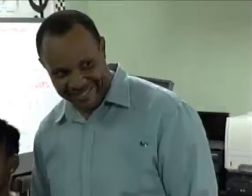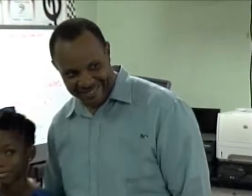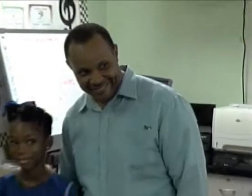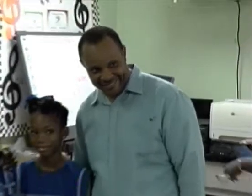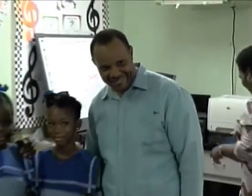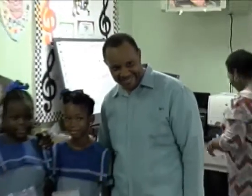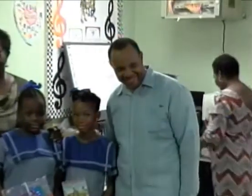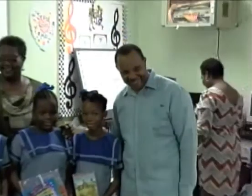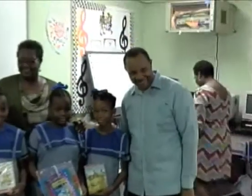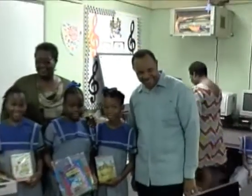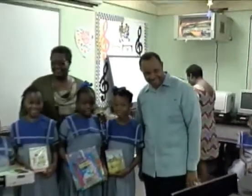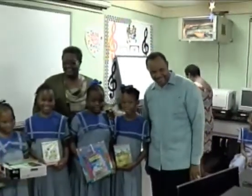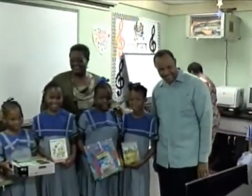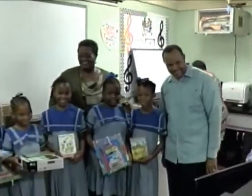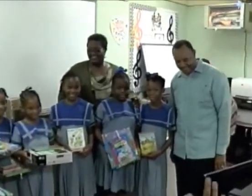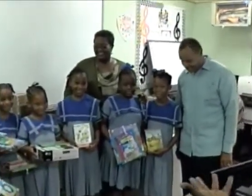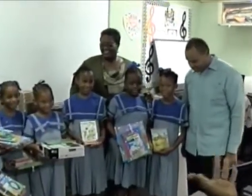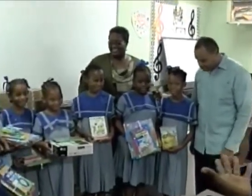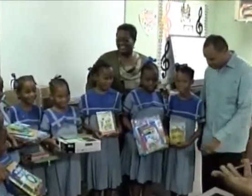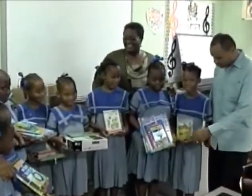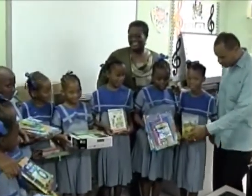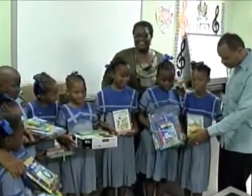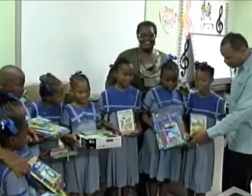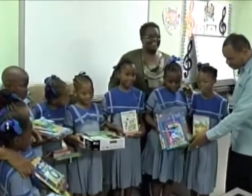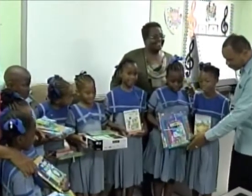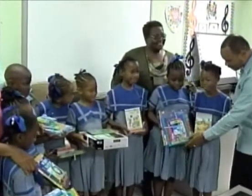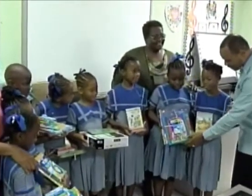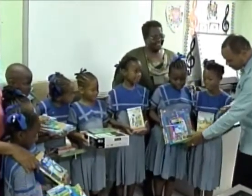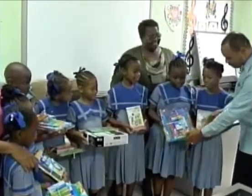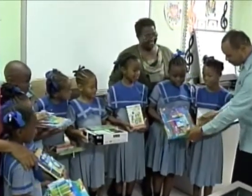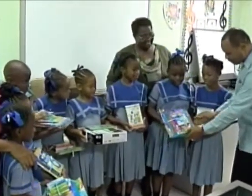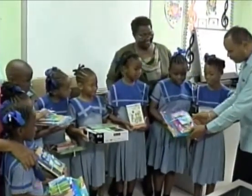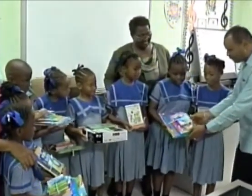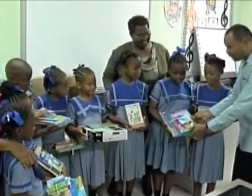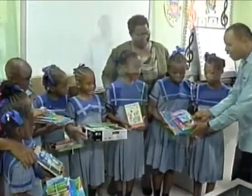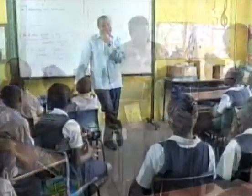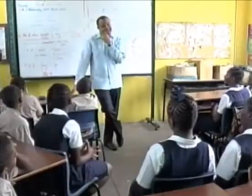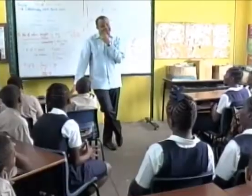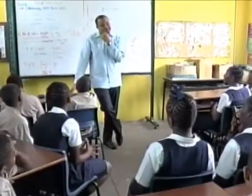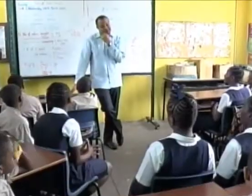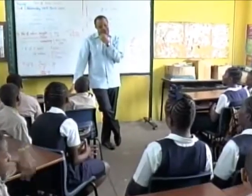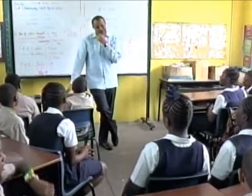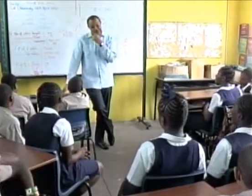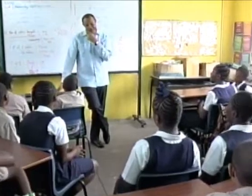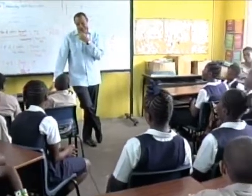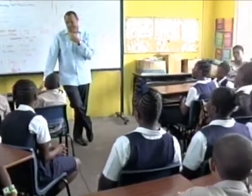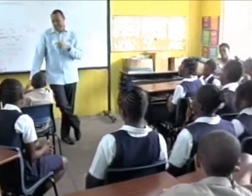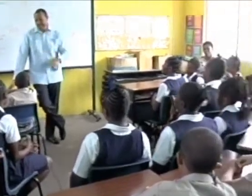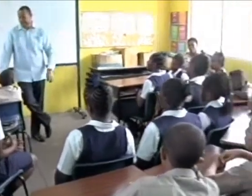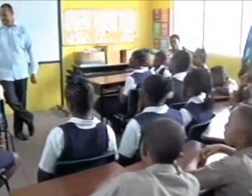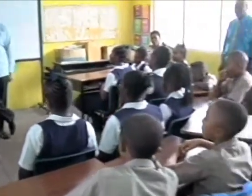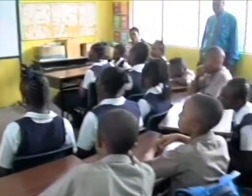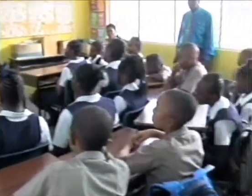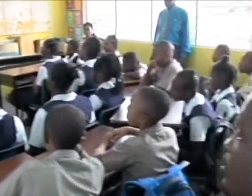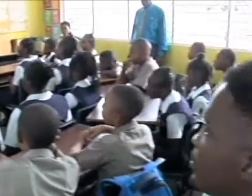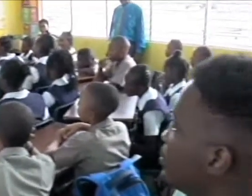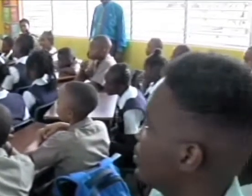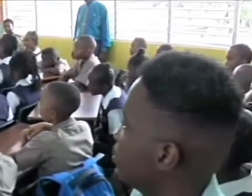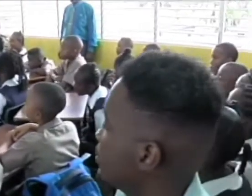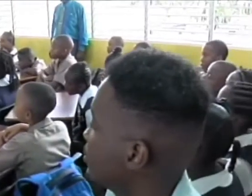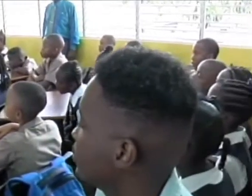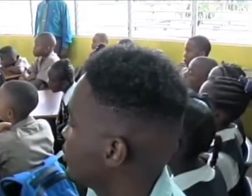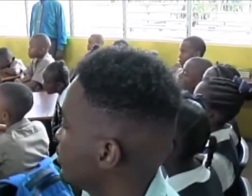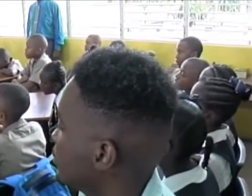development as well as the commitment by teachers to increase their qualification levels. During the tour, he donated a 32-inch flat